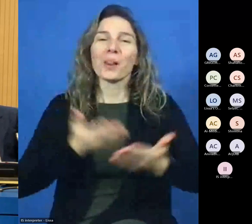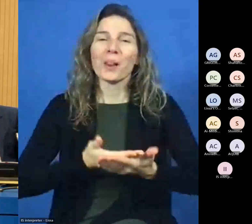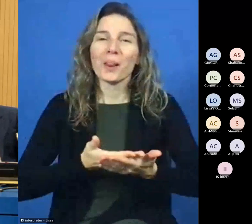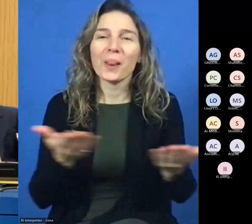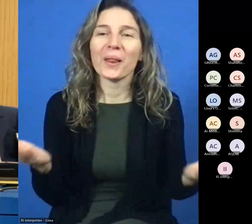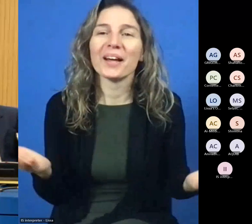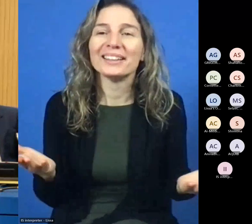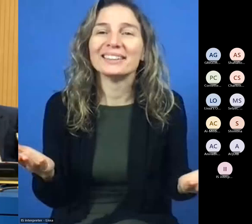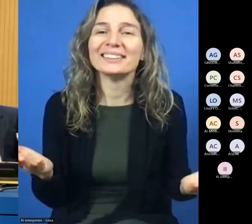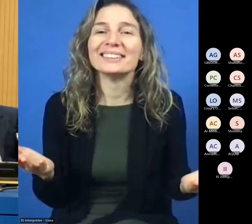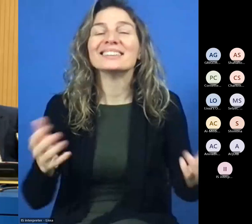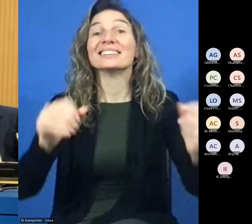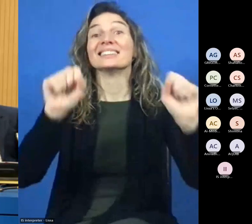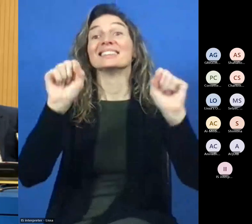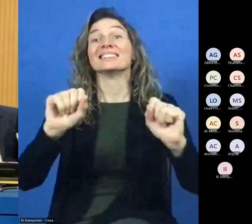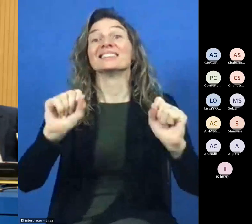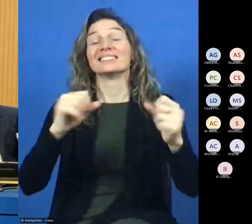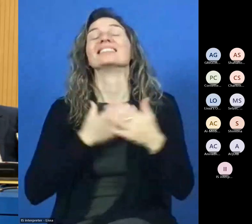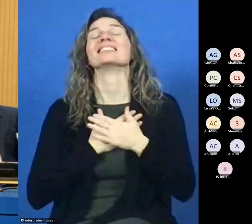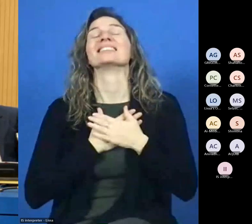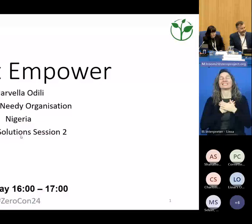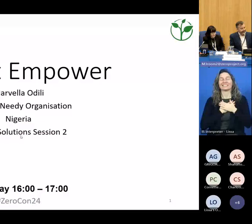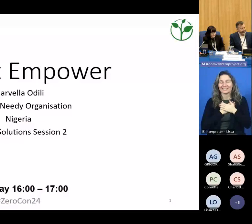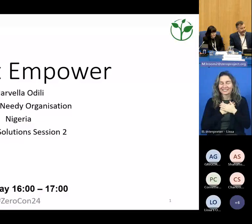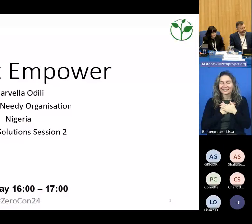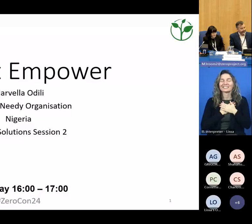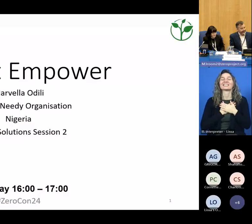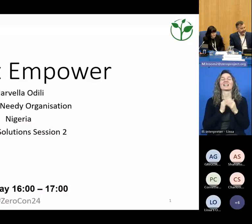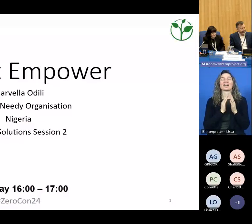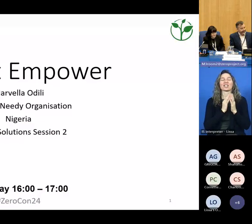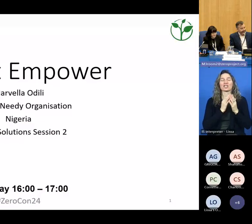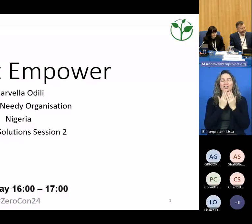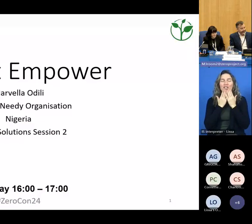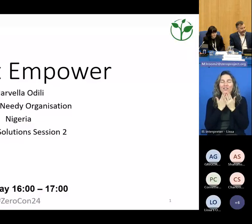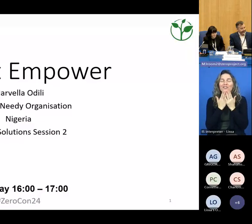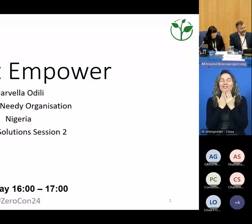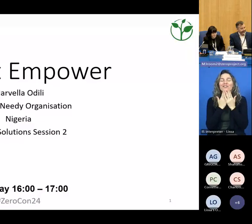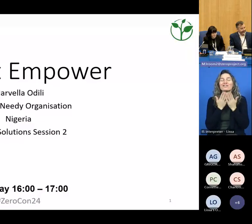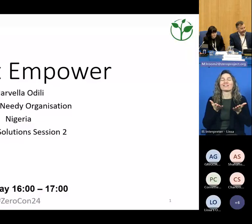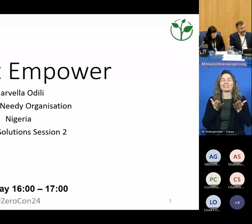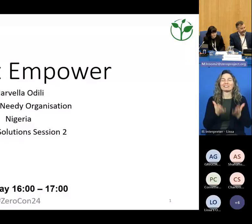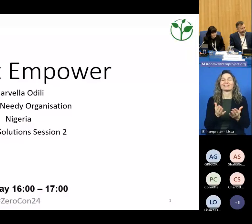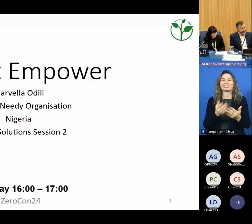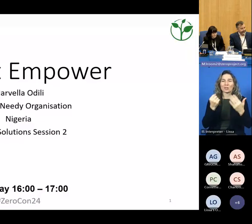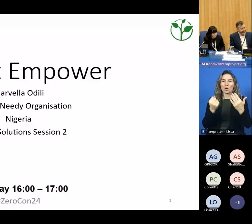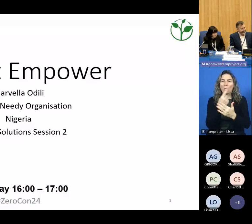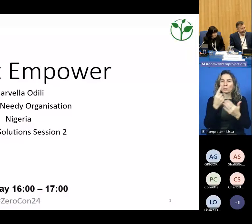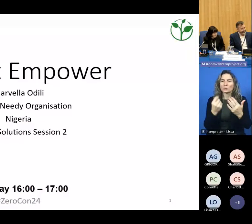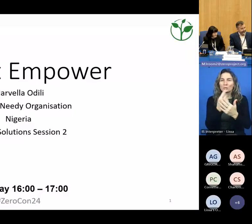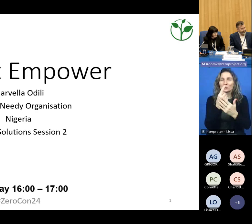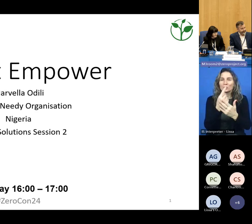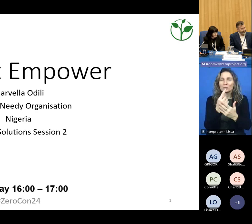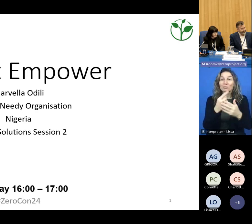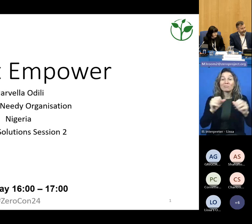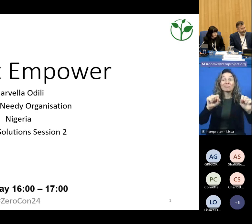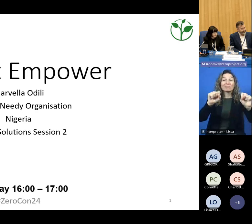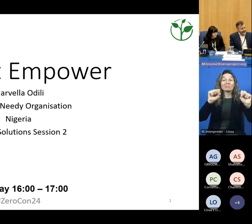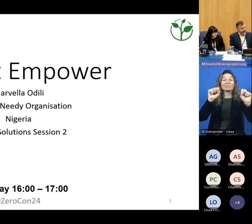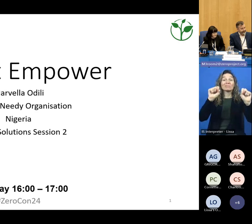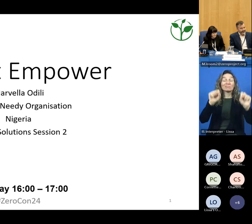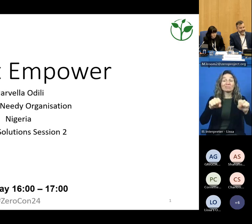I'm grateful for this opportunity. I had a lovely experience learning new ways of thinking and doing things at the Scaling Solutions